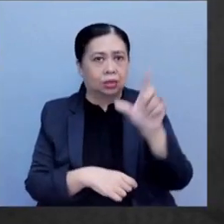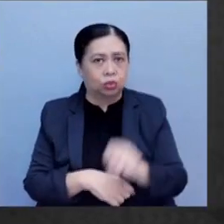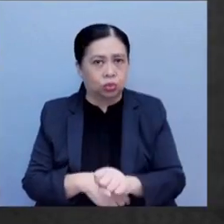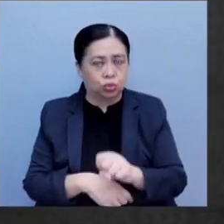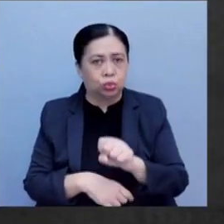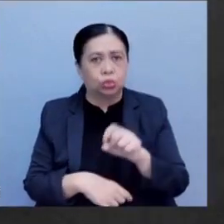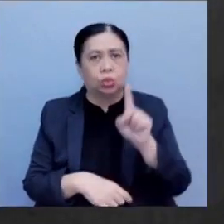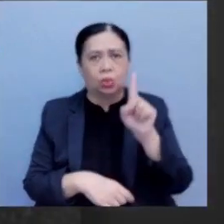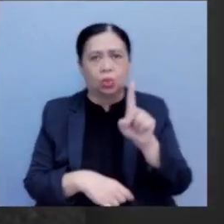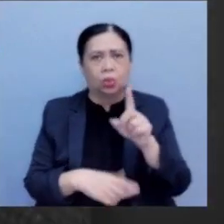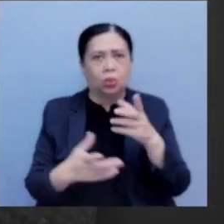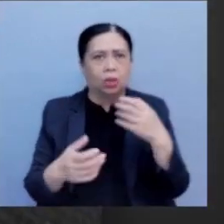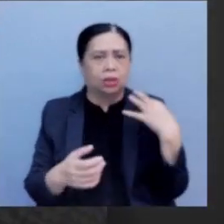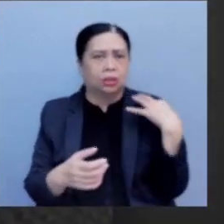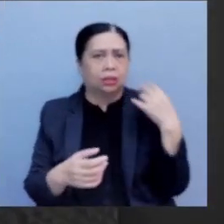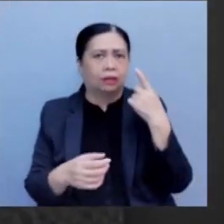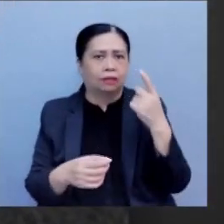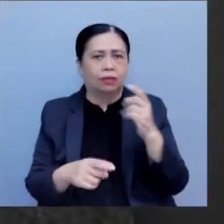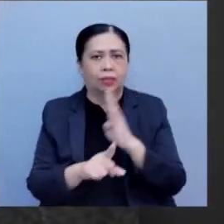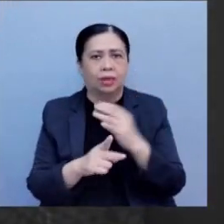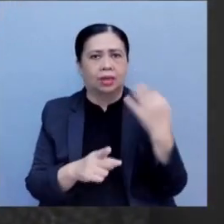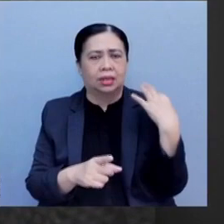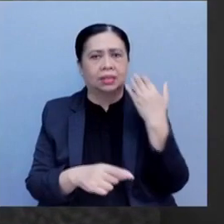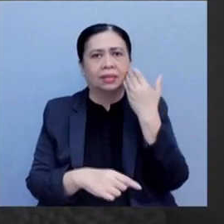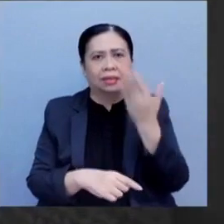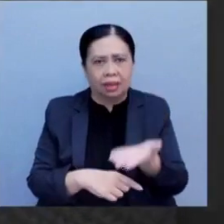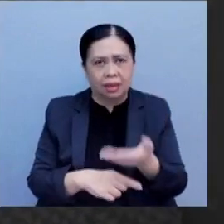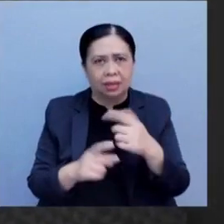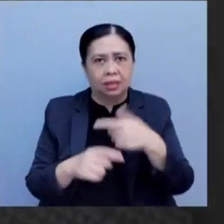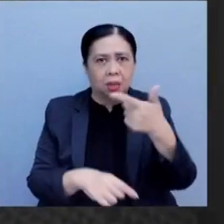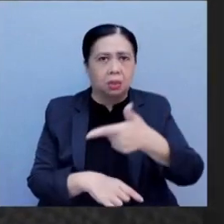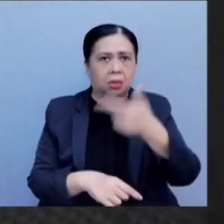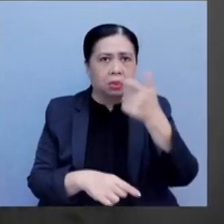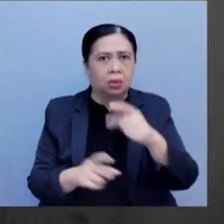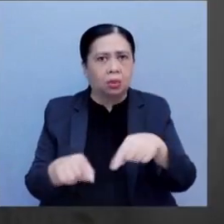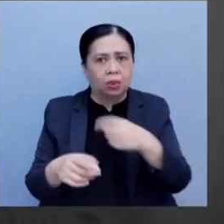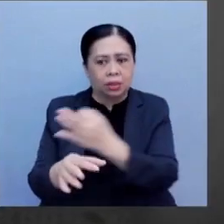one aspirant for village chief died after being shot while